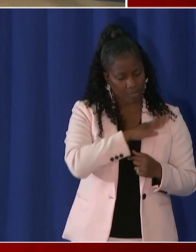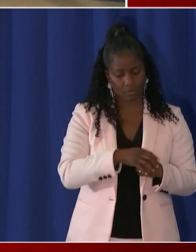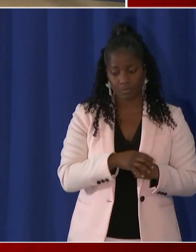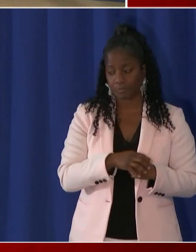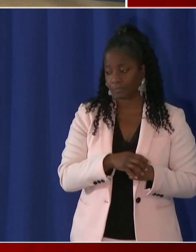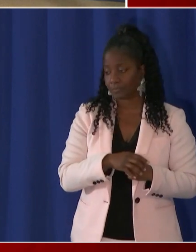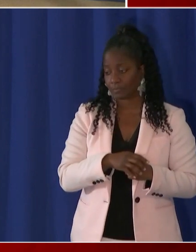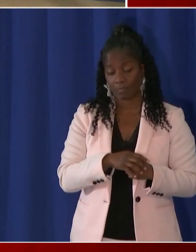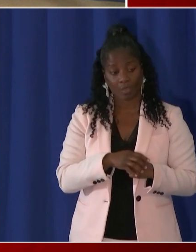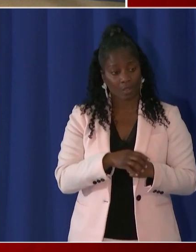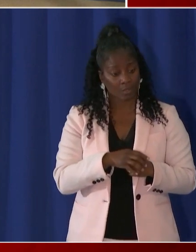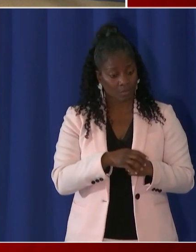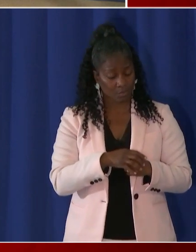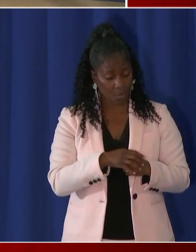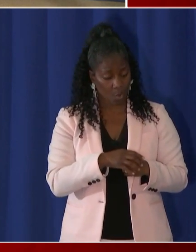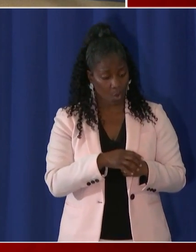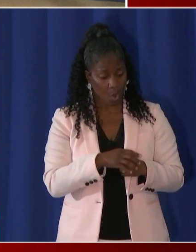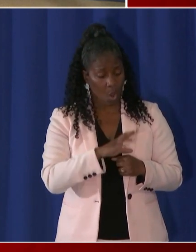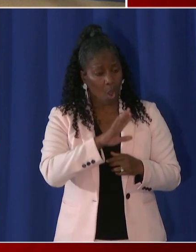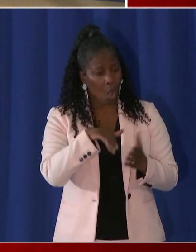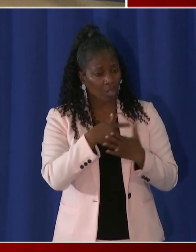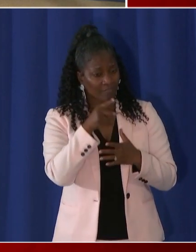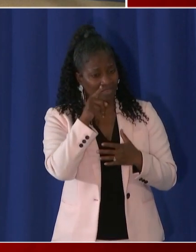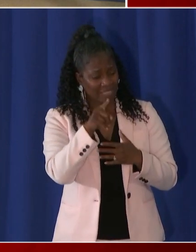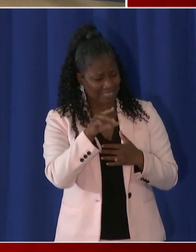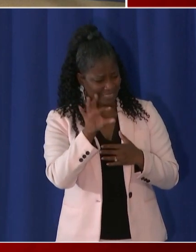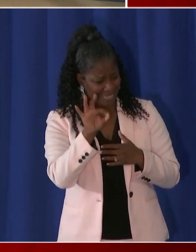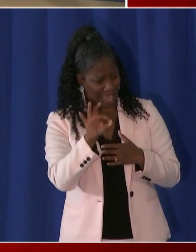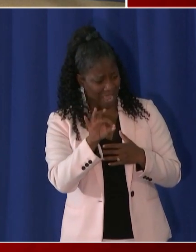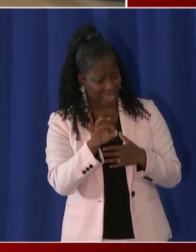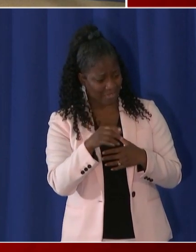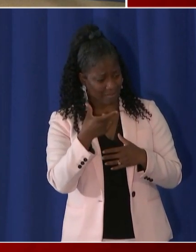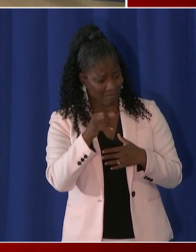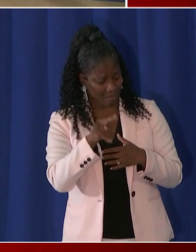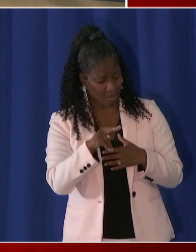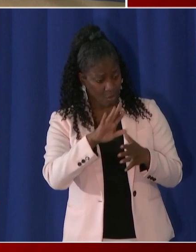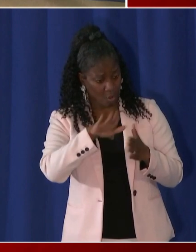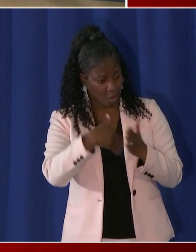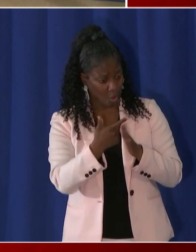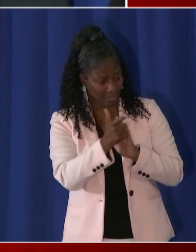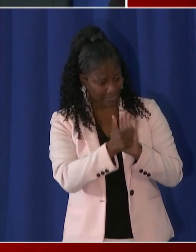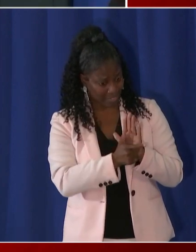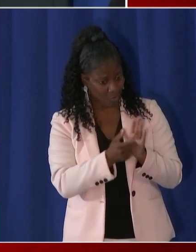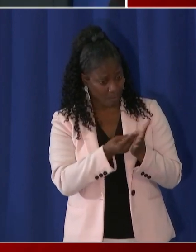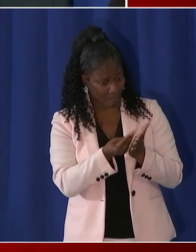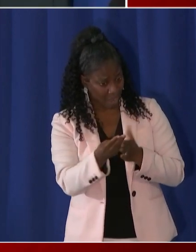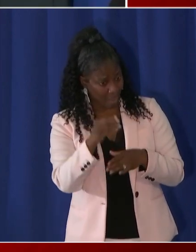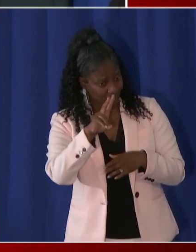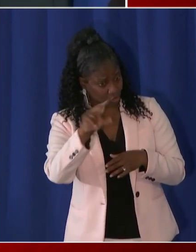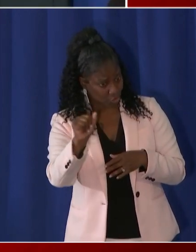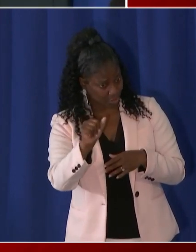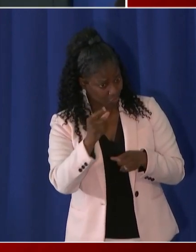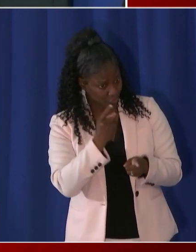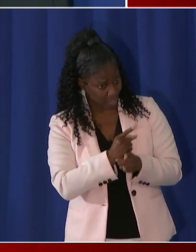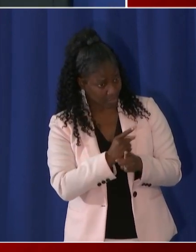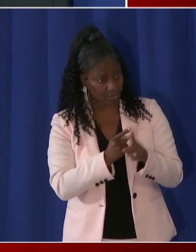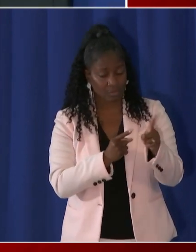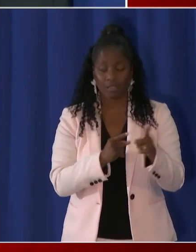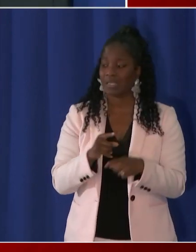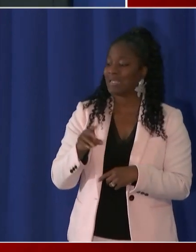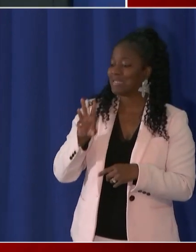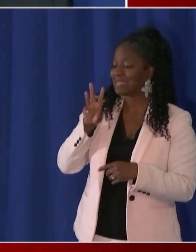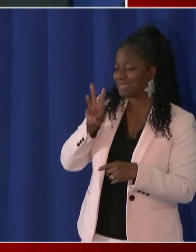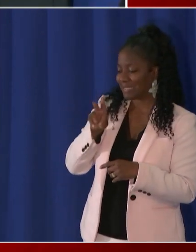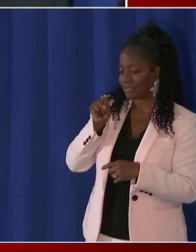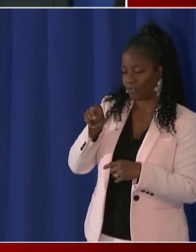Chief Conte, all 9 of these firearms he purchased legally, all 9 of them in Virginia, is that correct? So